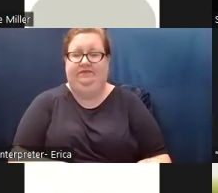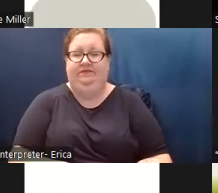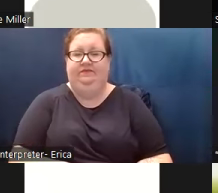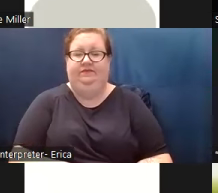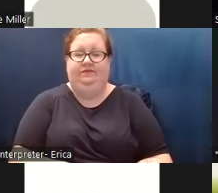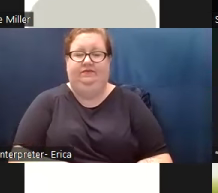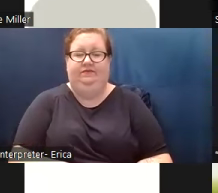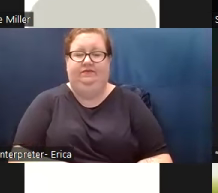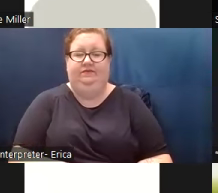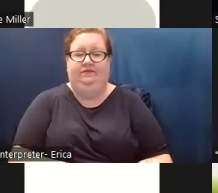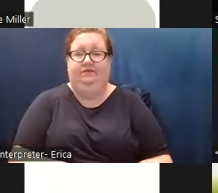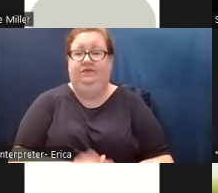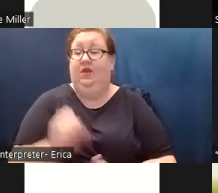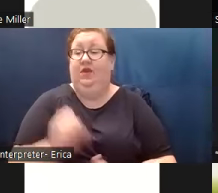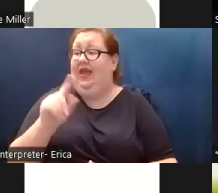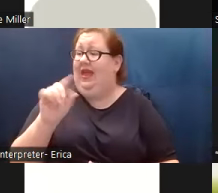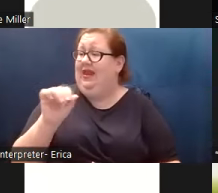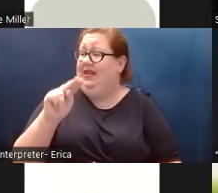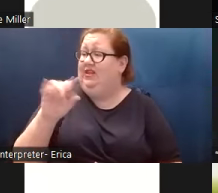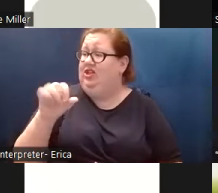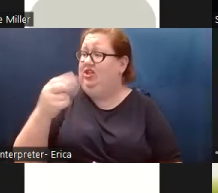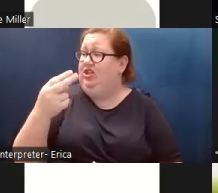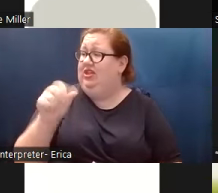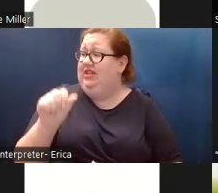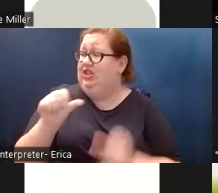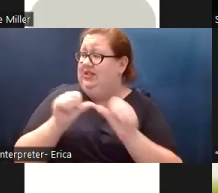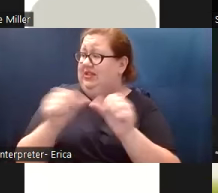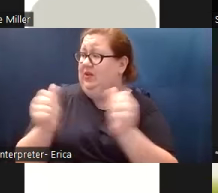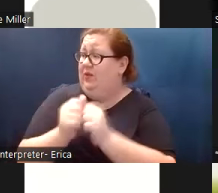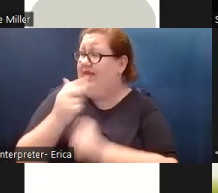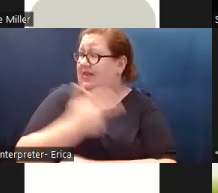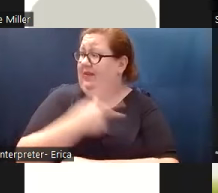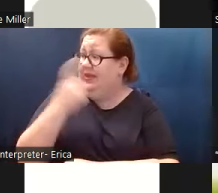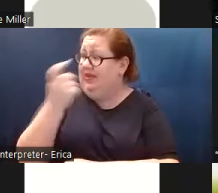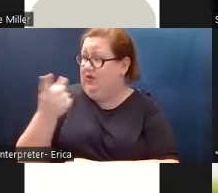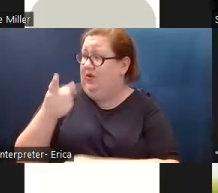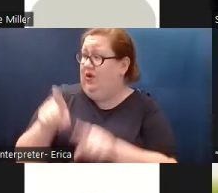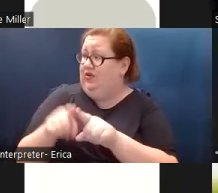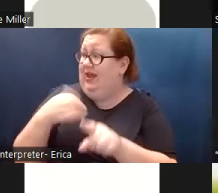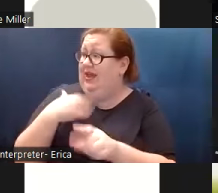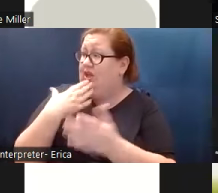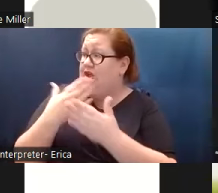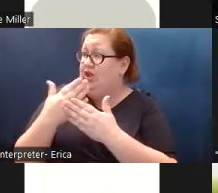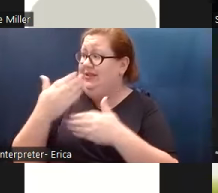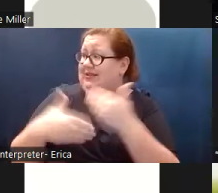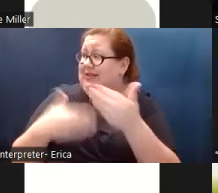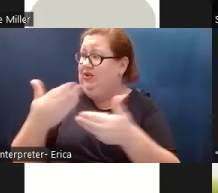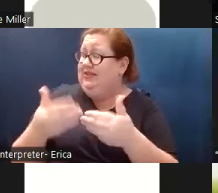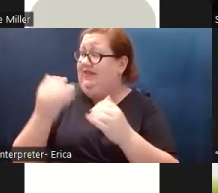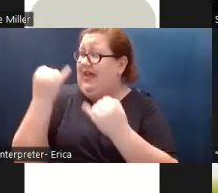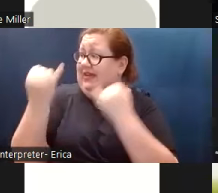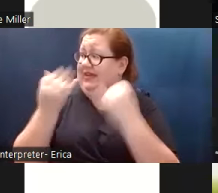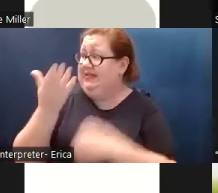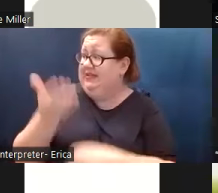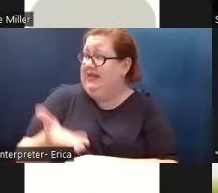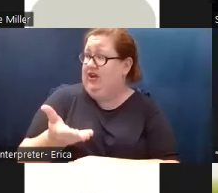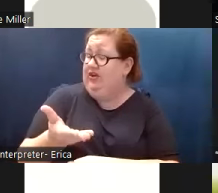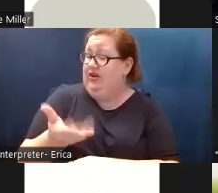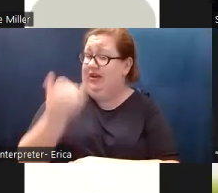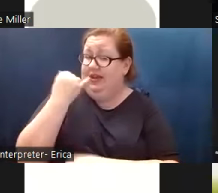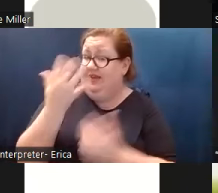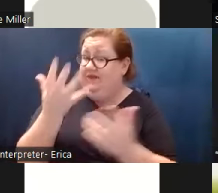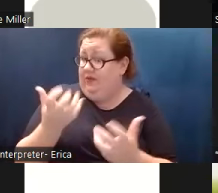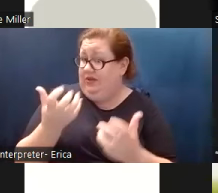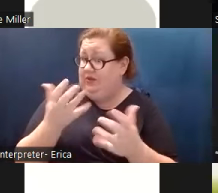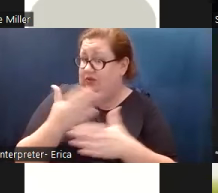And is Tamisha still with us? Because I see that you also had a good series of ideas there. If you'd like to